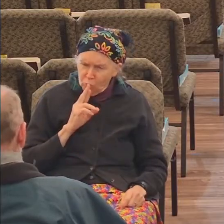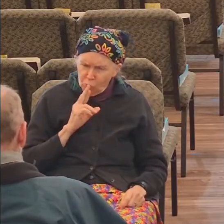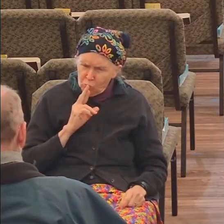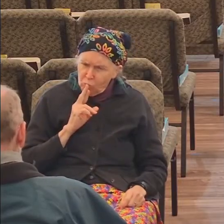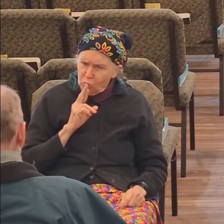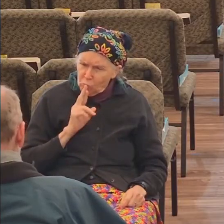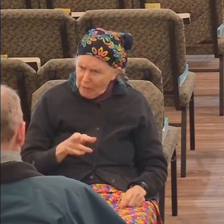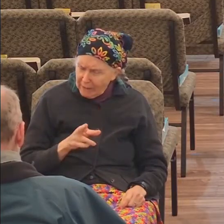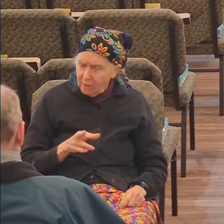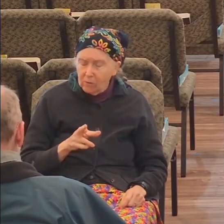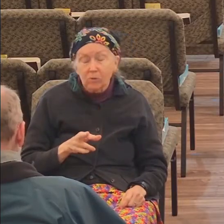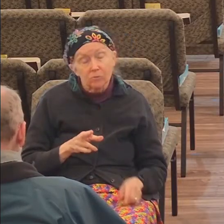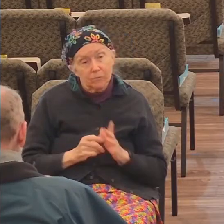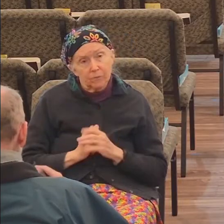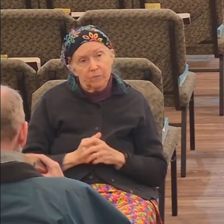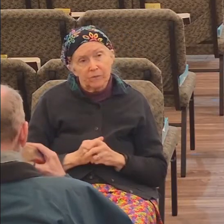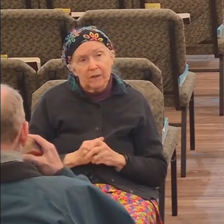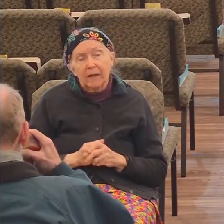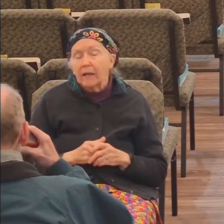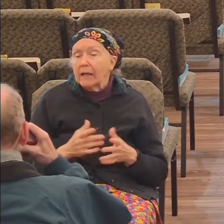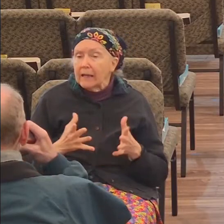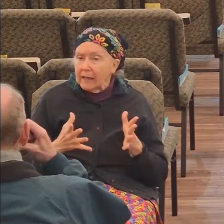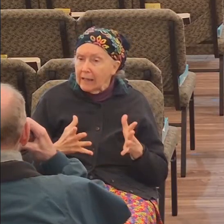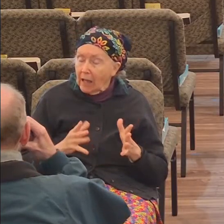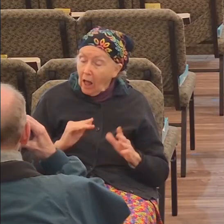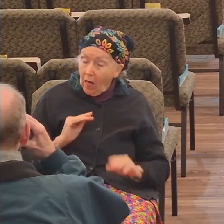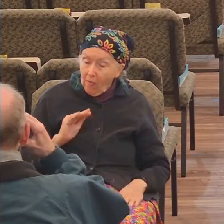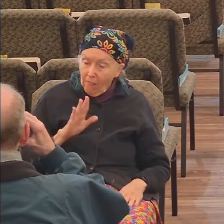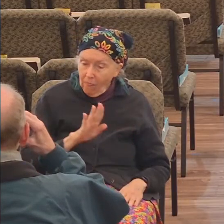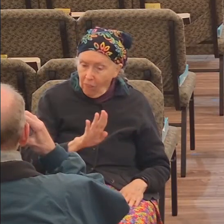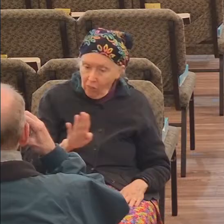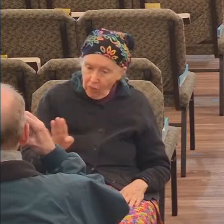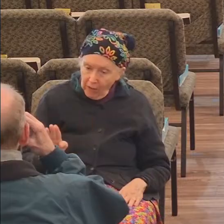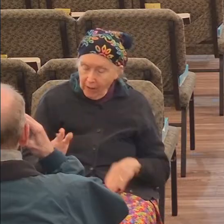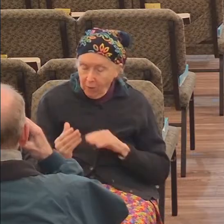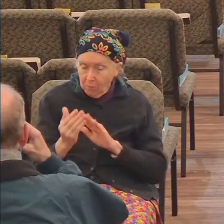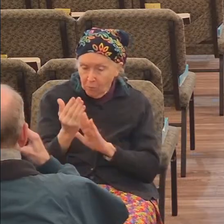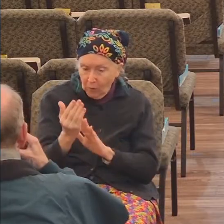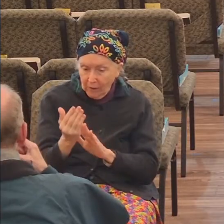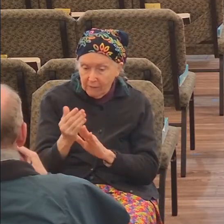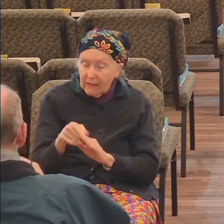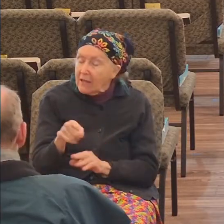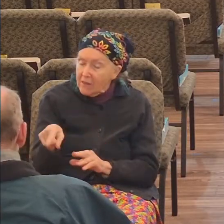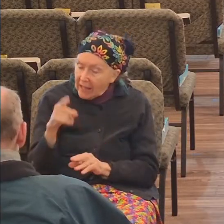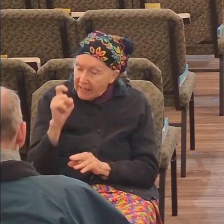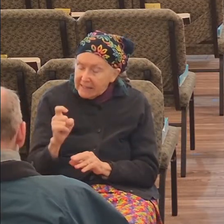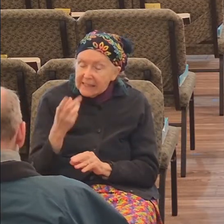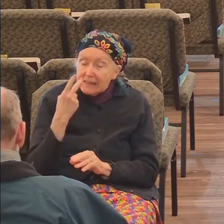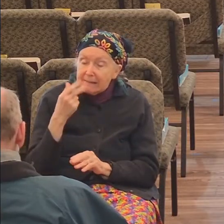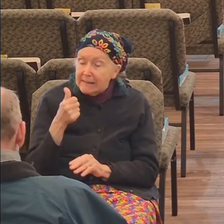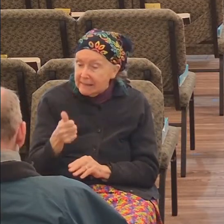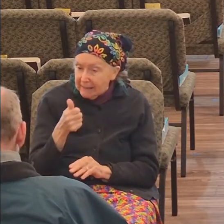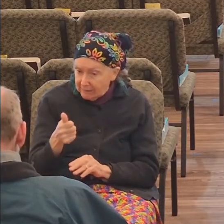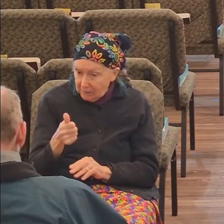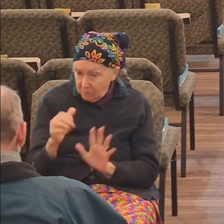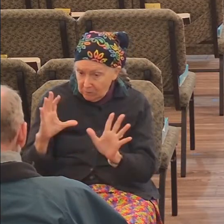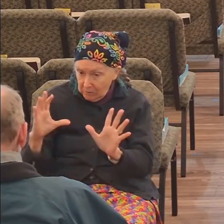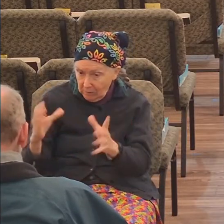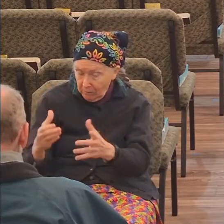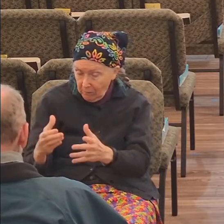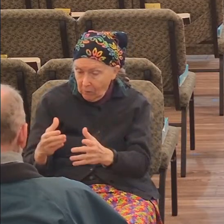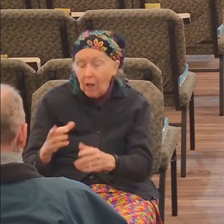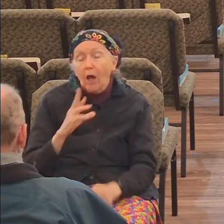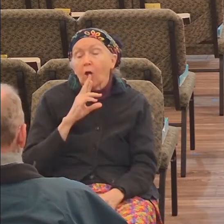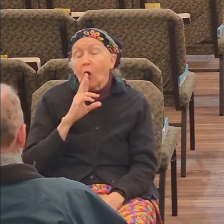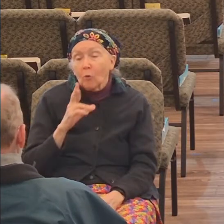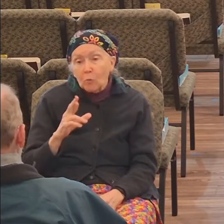with the words that he uses here. Like their presence, they need to see themselves and their presence as a real